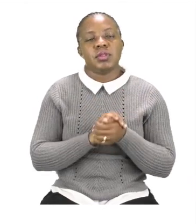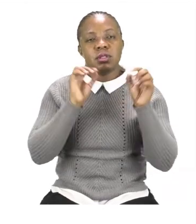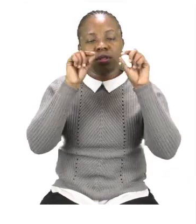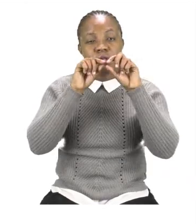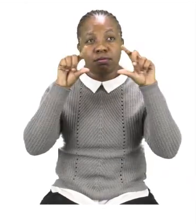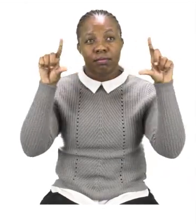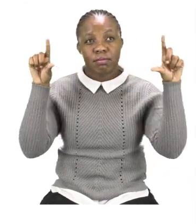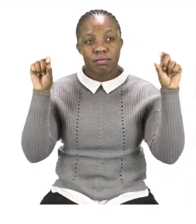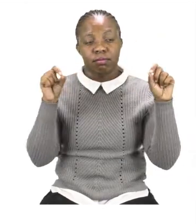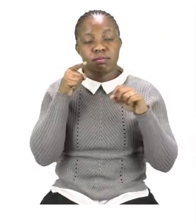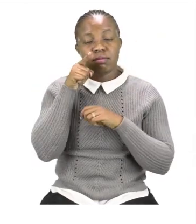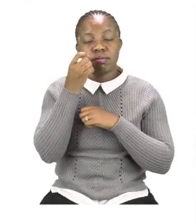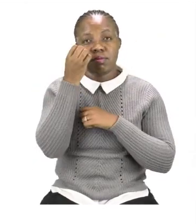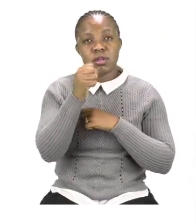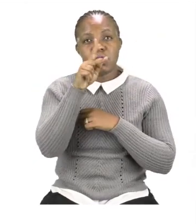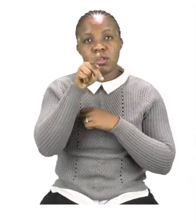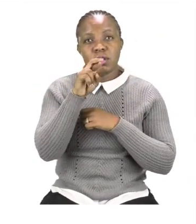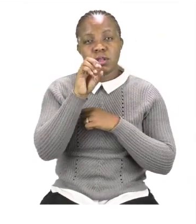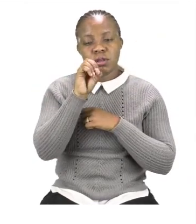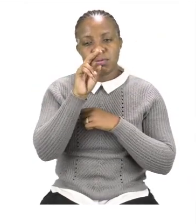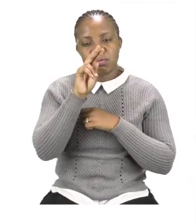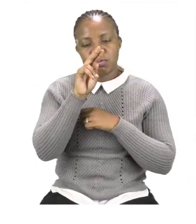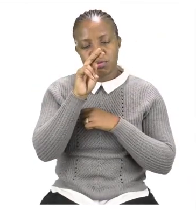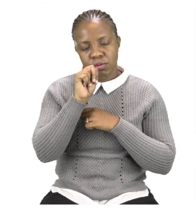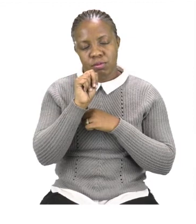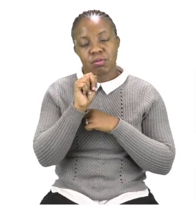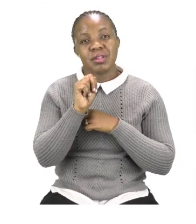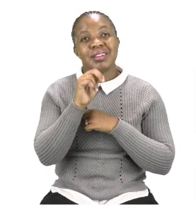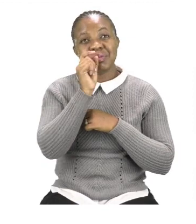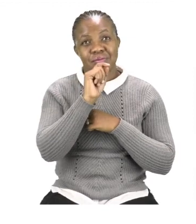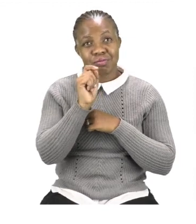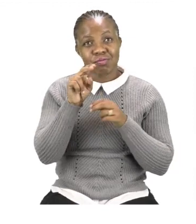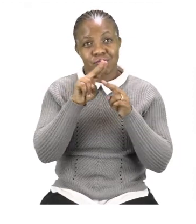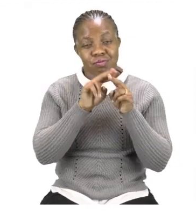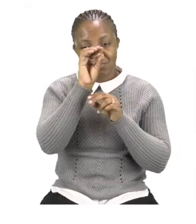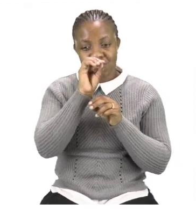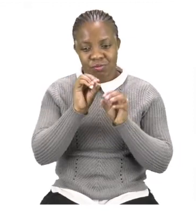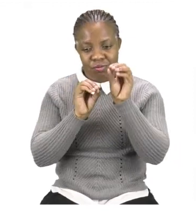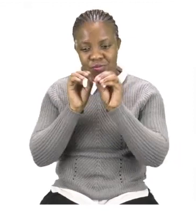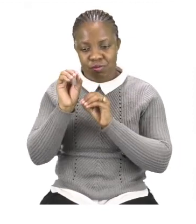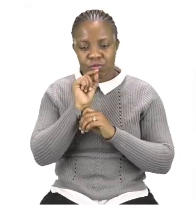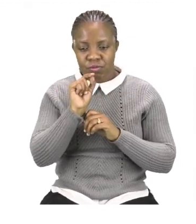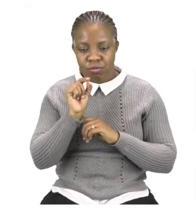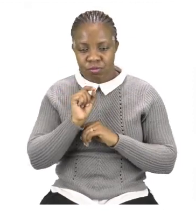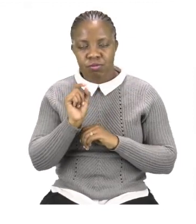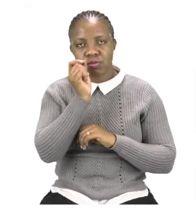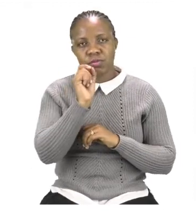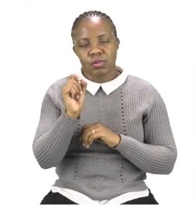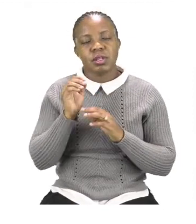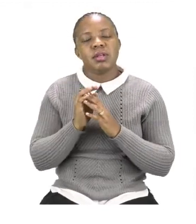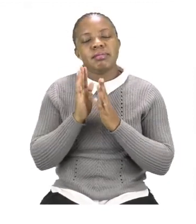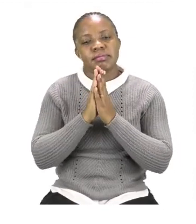them below on the dotted line. Please, when you do this exercise, I'd like you to take your